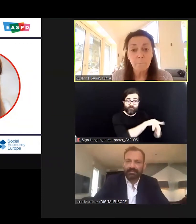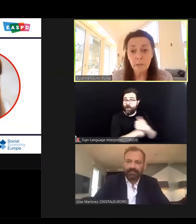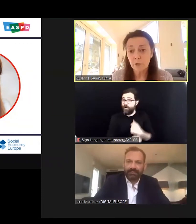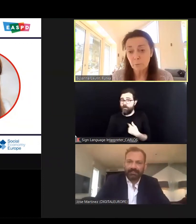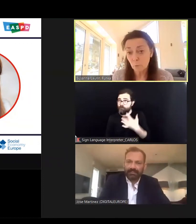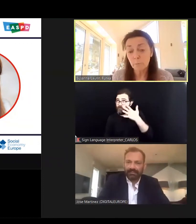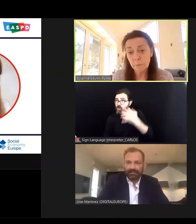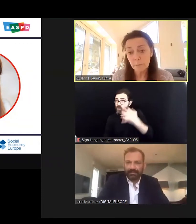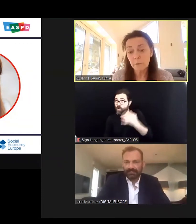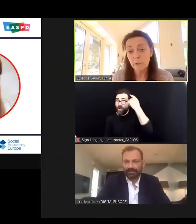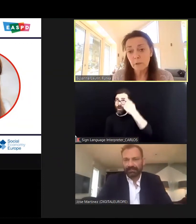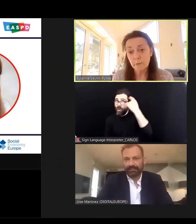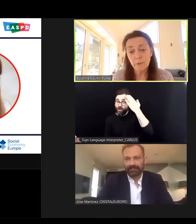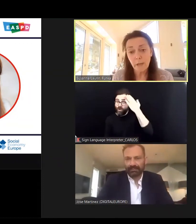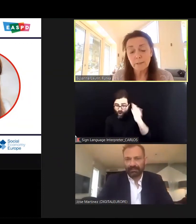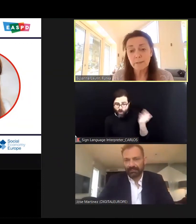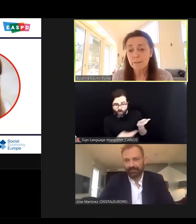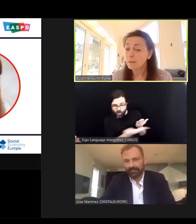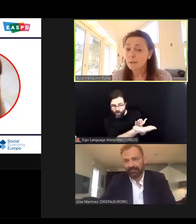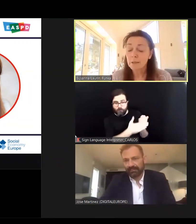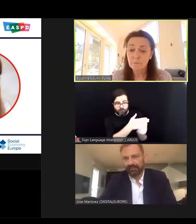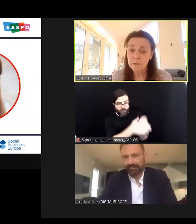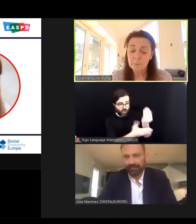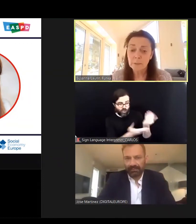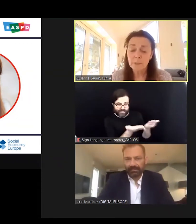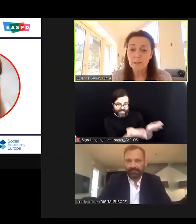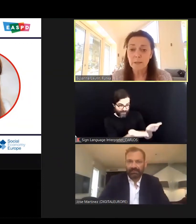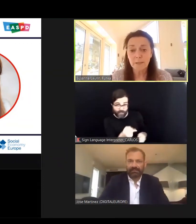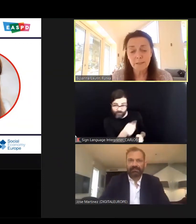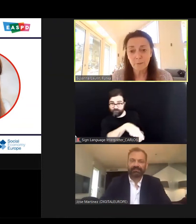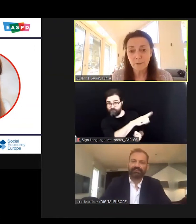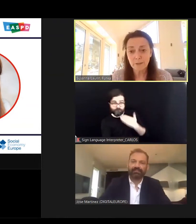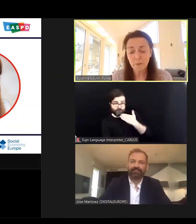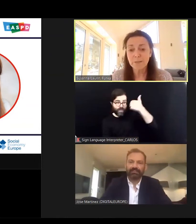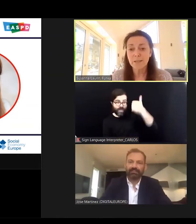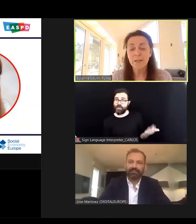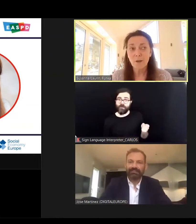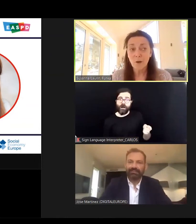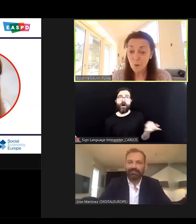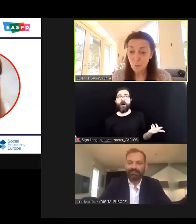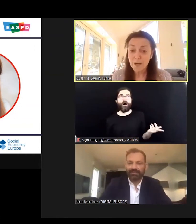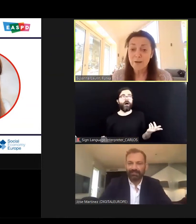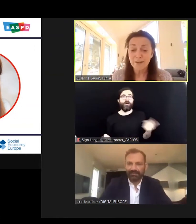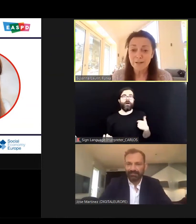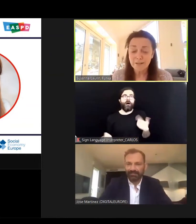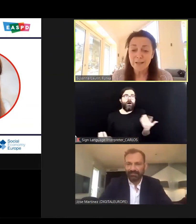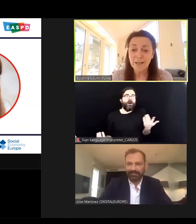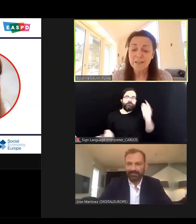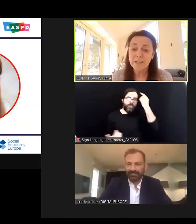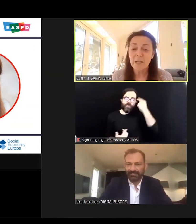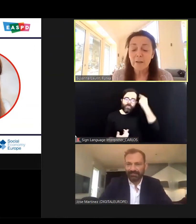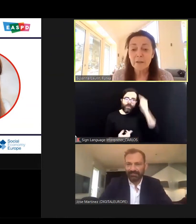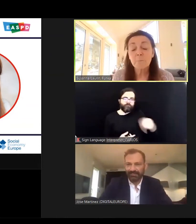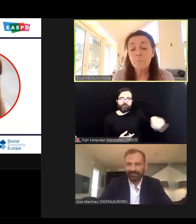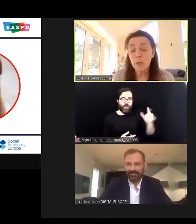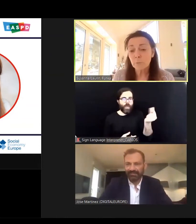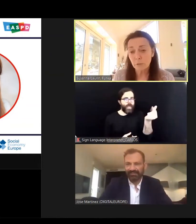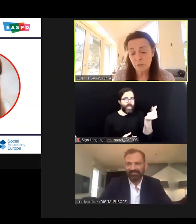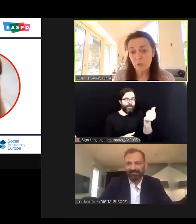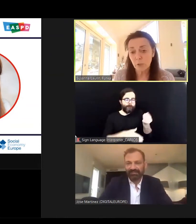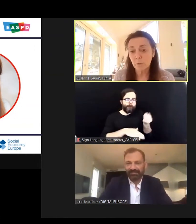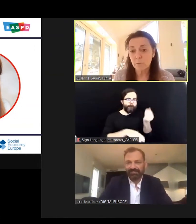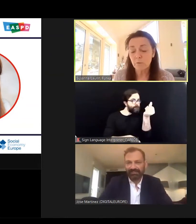that is good for the inner market. It's easier if you can sell the same product or service in all EU countries. But I don't